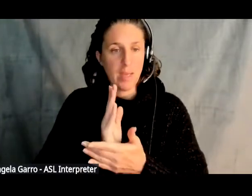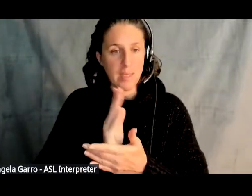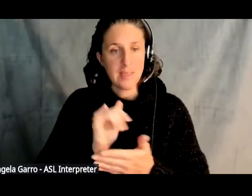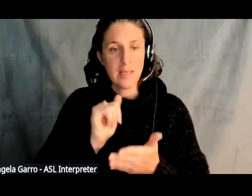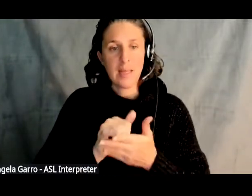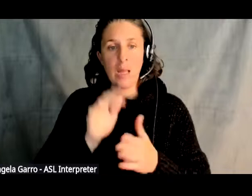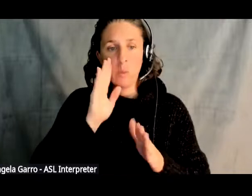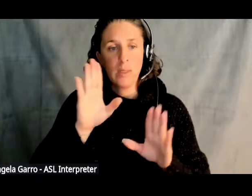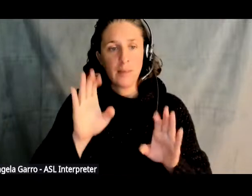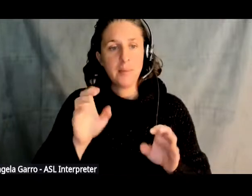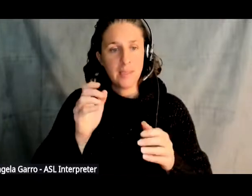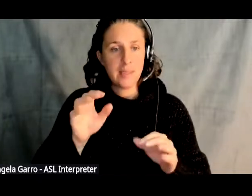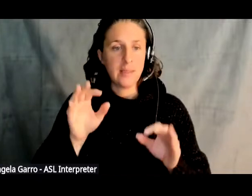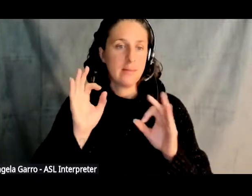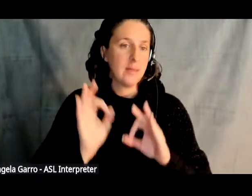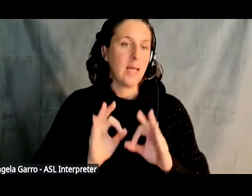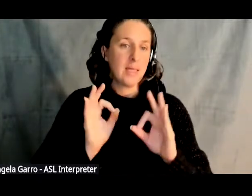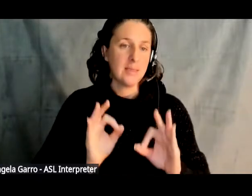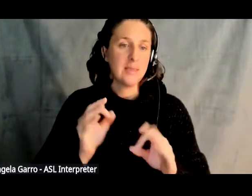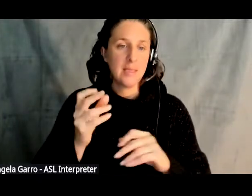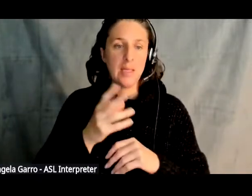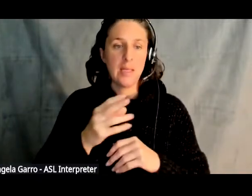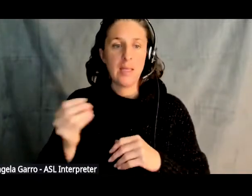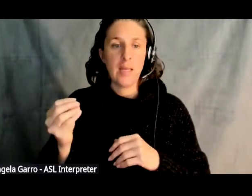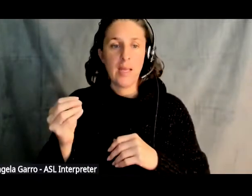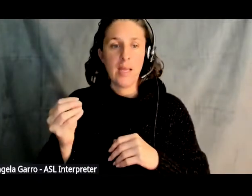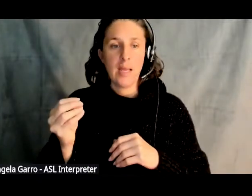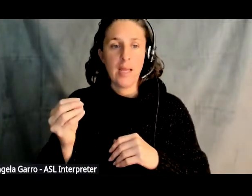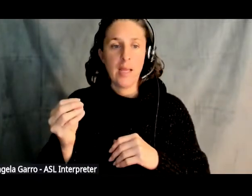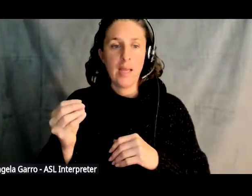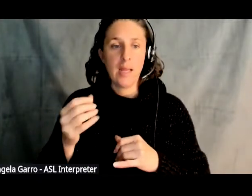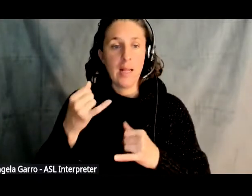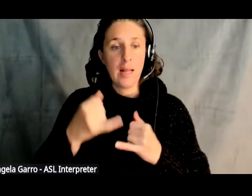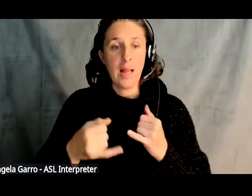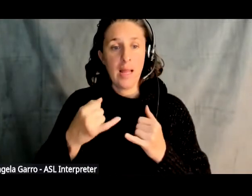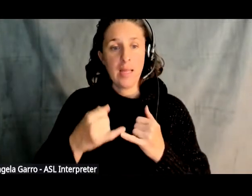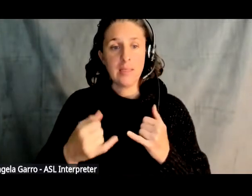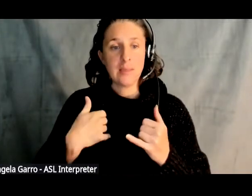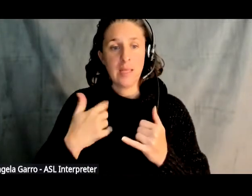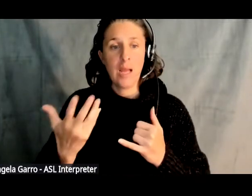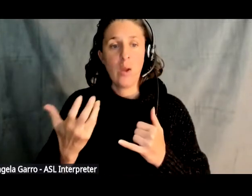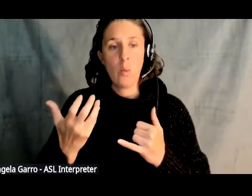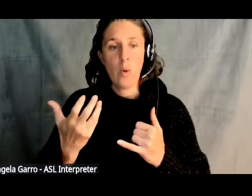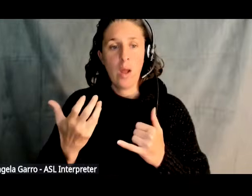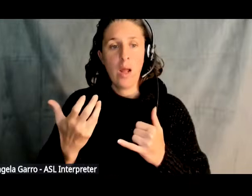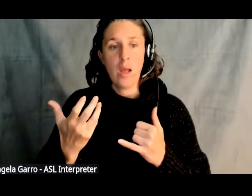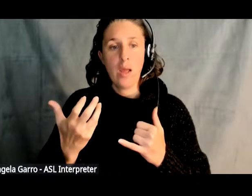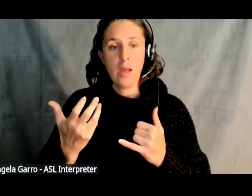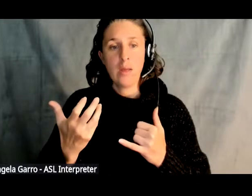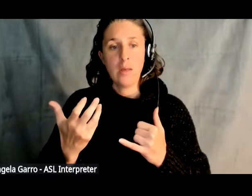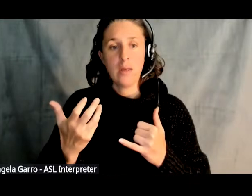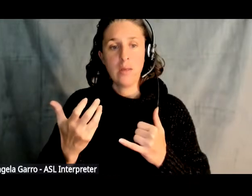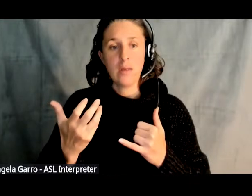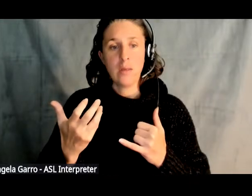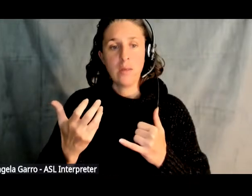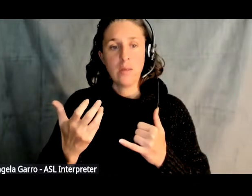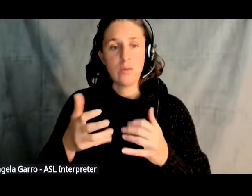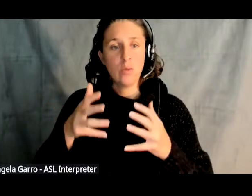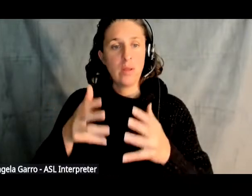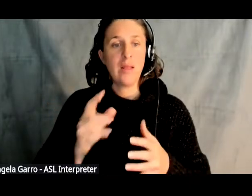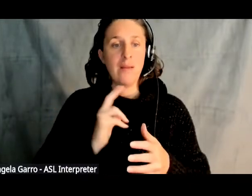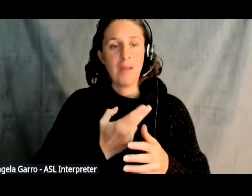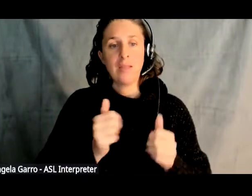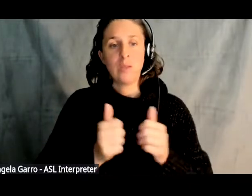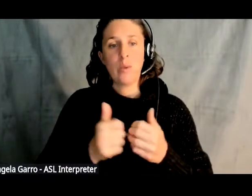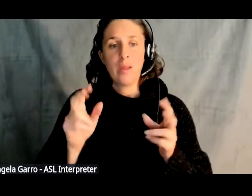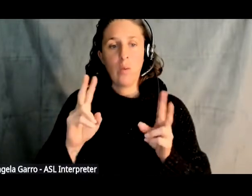be excellent. And lastly, I just want to leave us with the quote